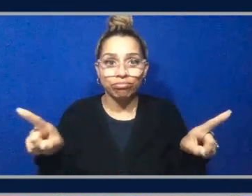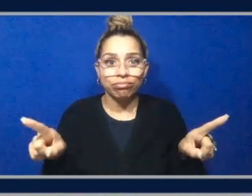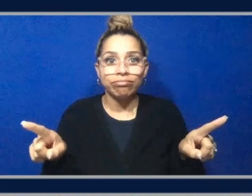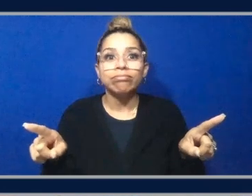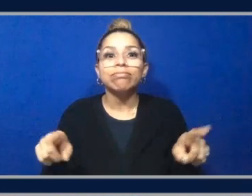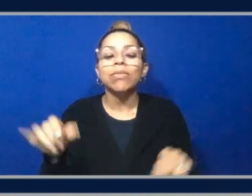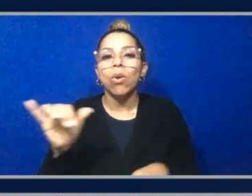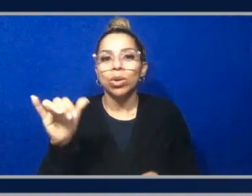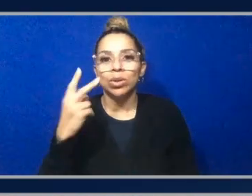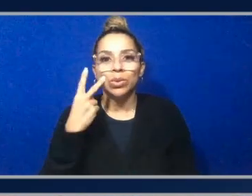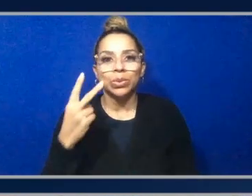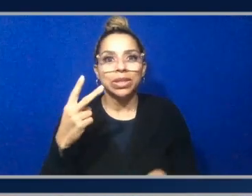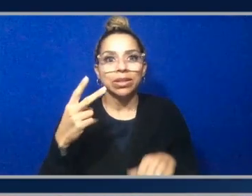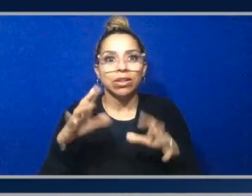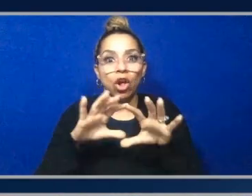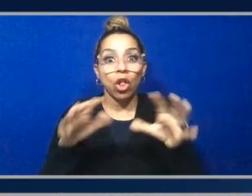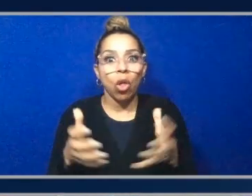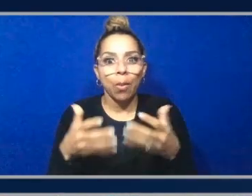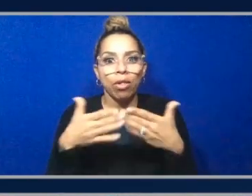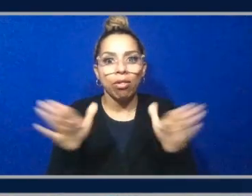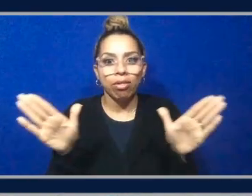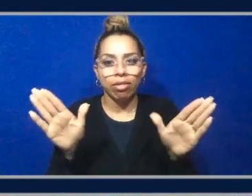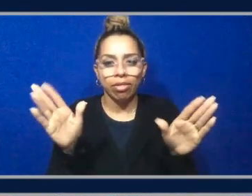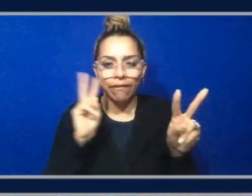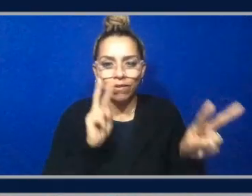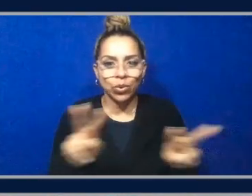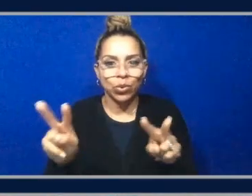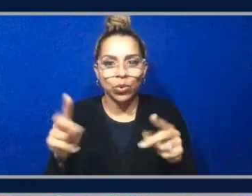you ask for the sorted set.